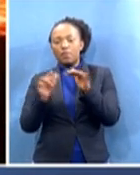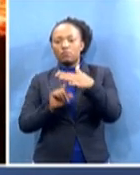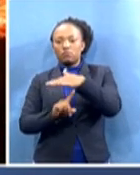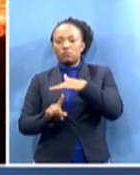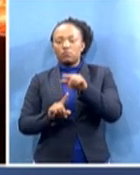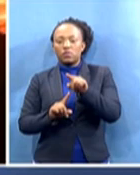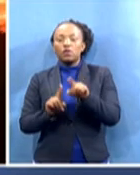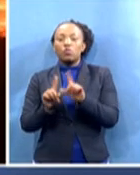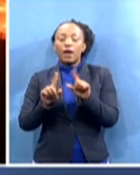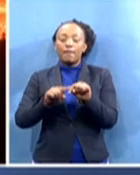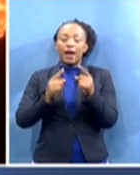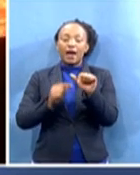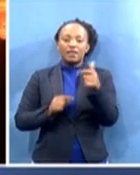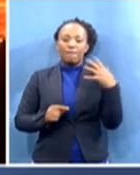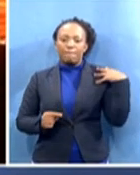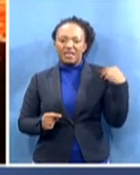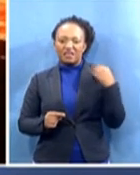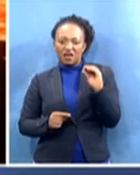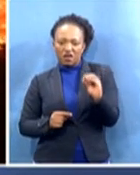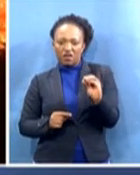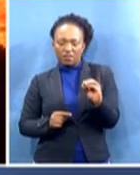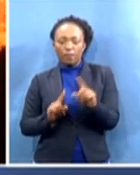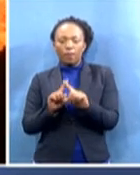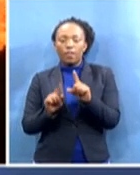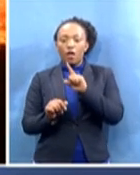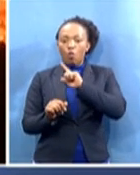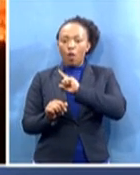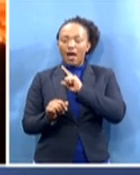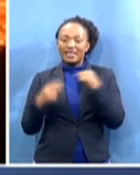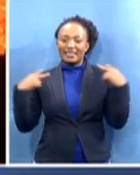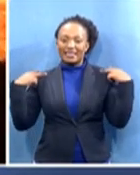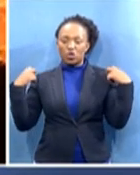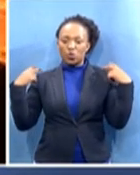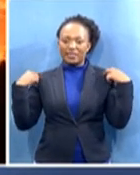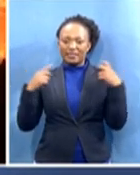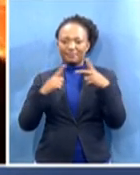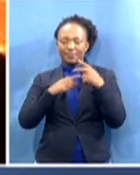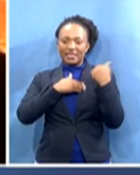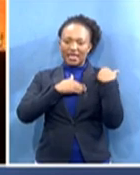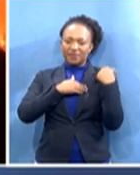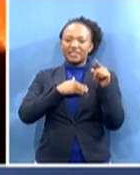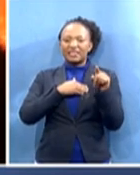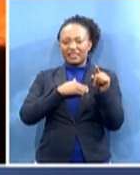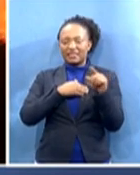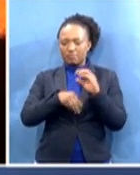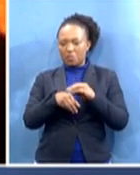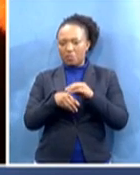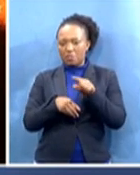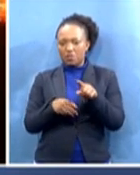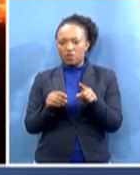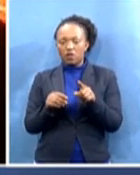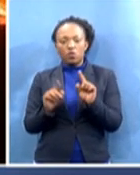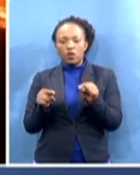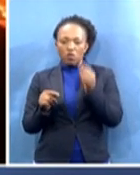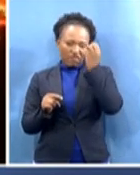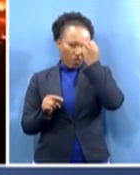there is a lot of security question we should be handled. We cannot forget that Goma is en état de